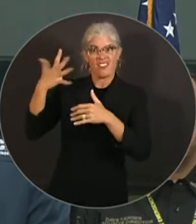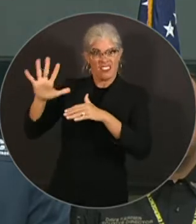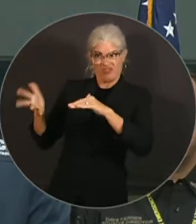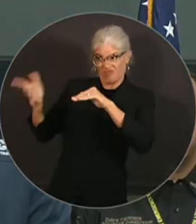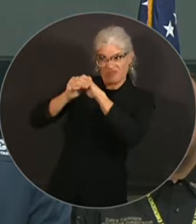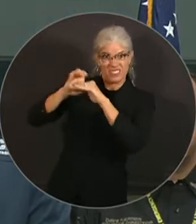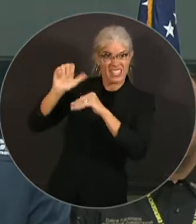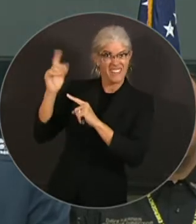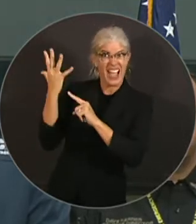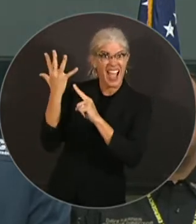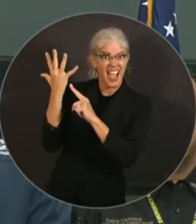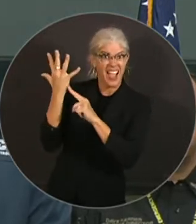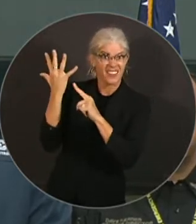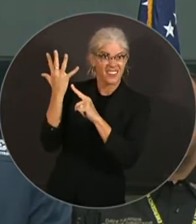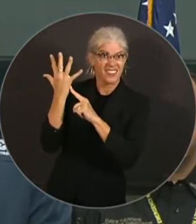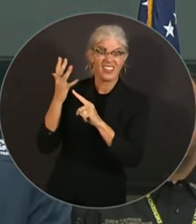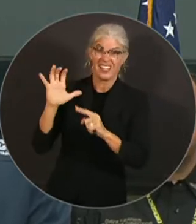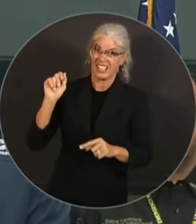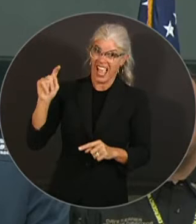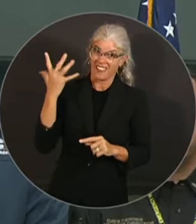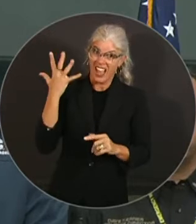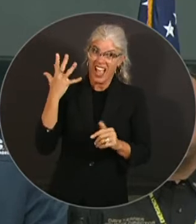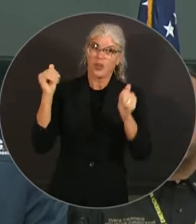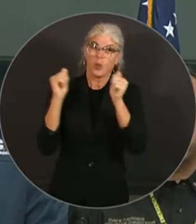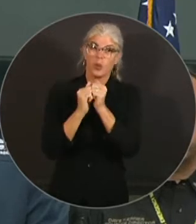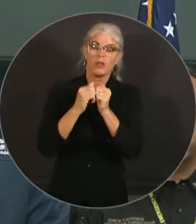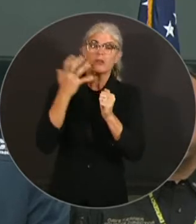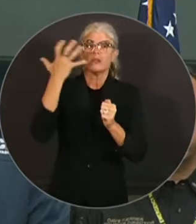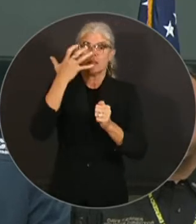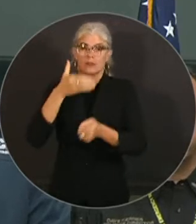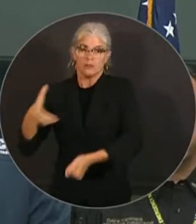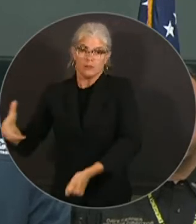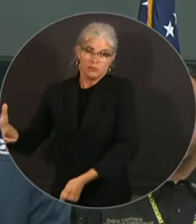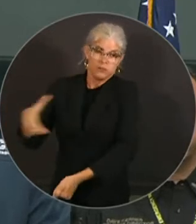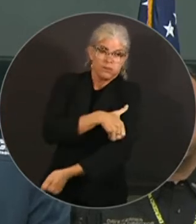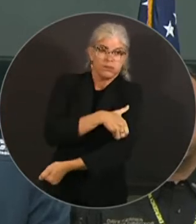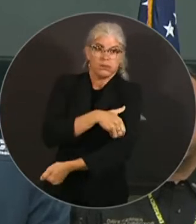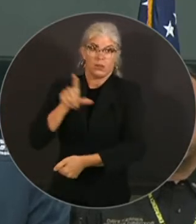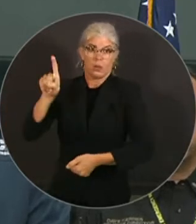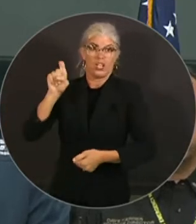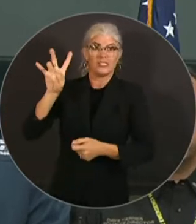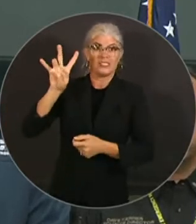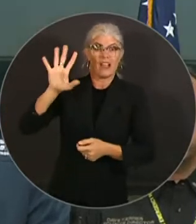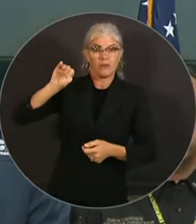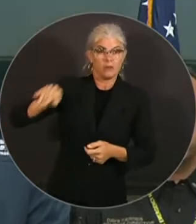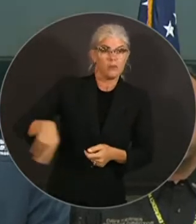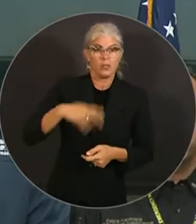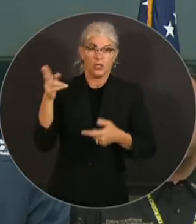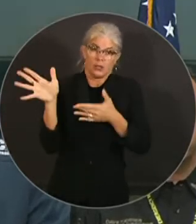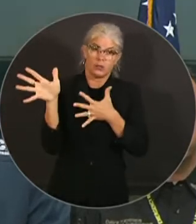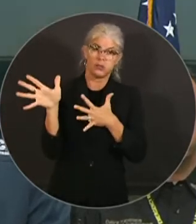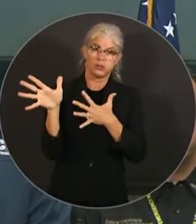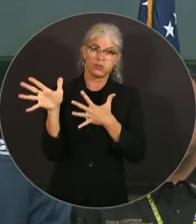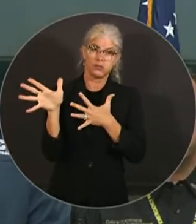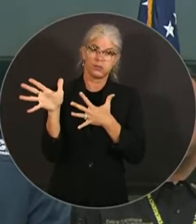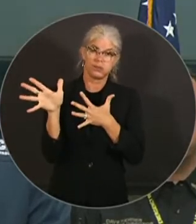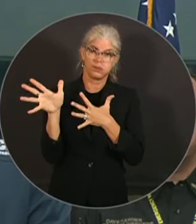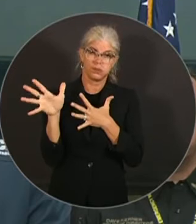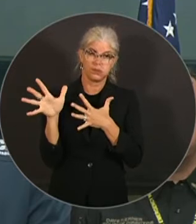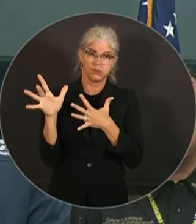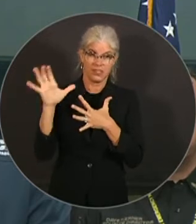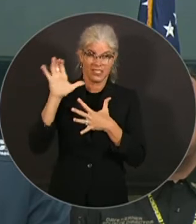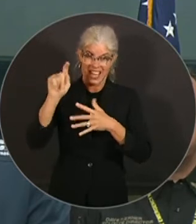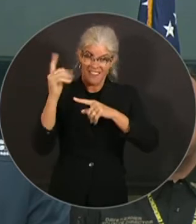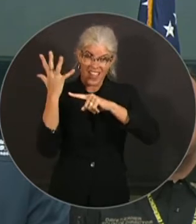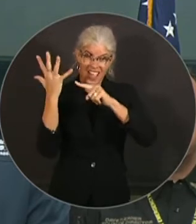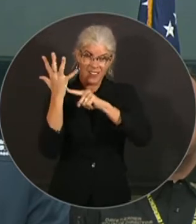5 hurricane, but a very strong 175 mile per hour sustained wind Category 5